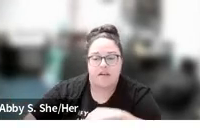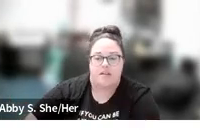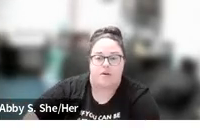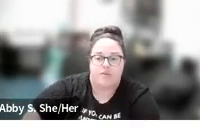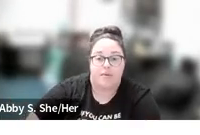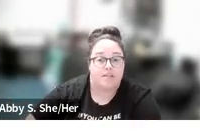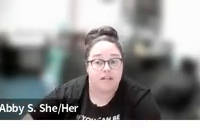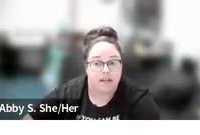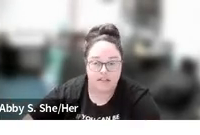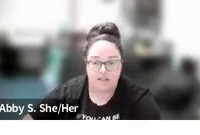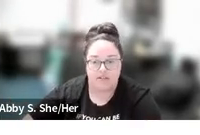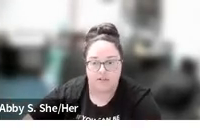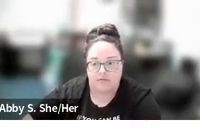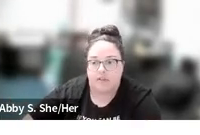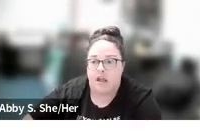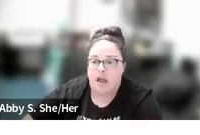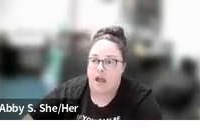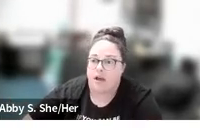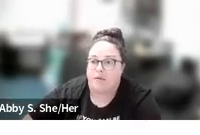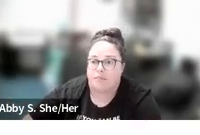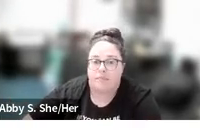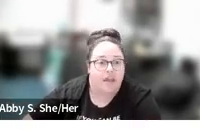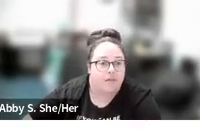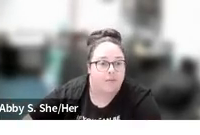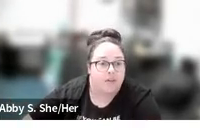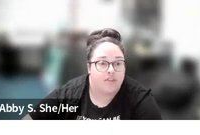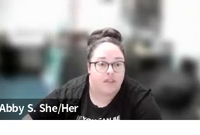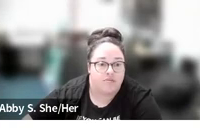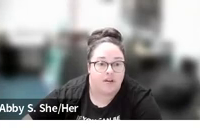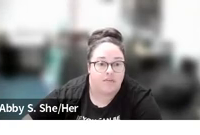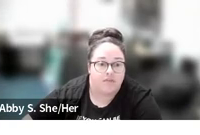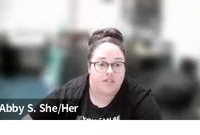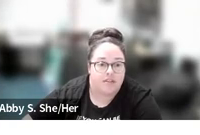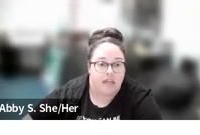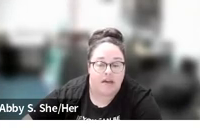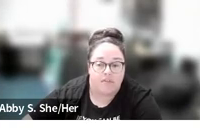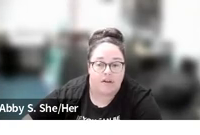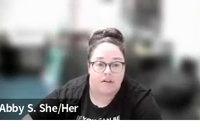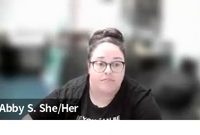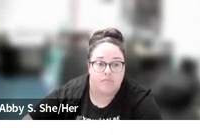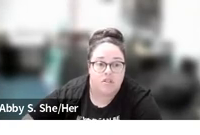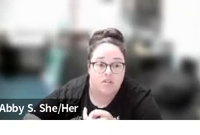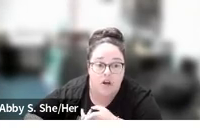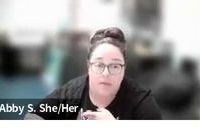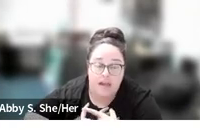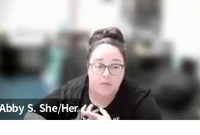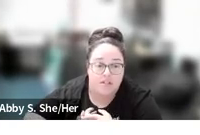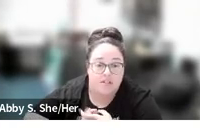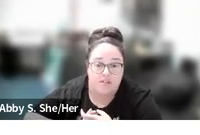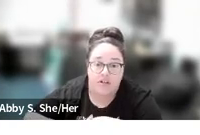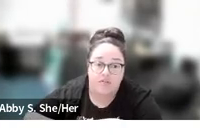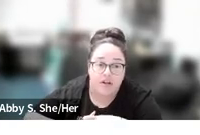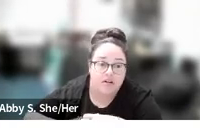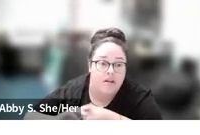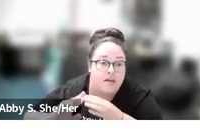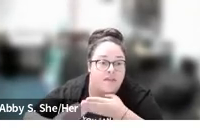need. So that makes it a lot easier too. And with Android for Vision, they have the TalkBack, which is